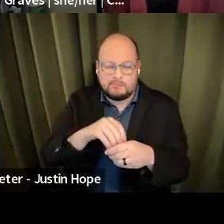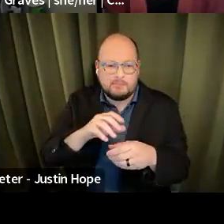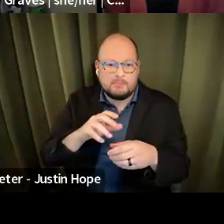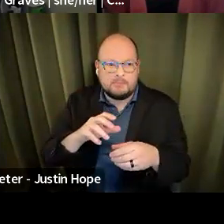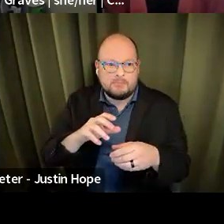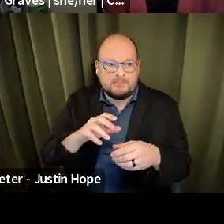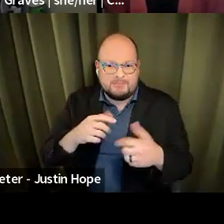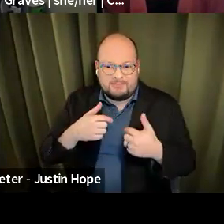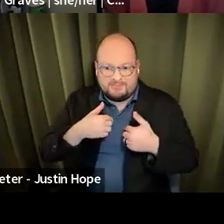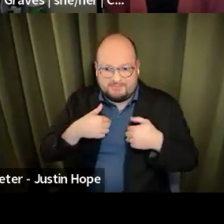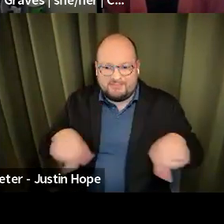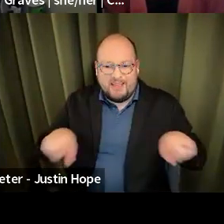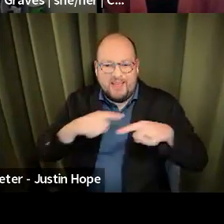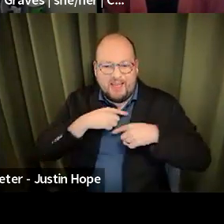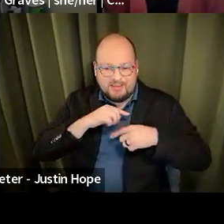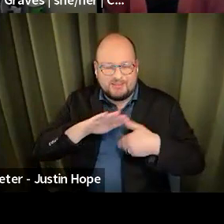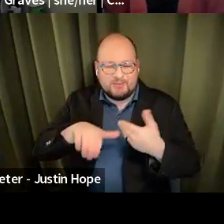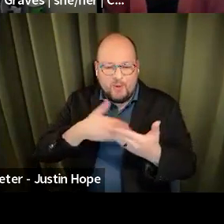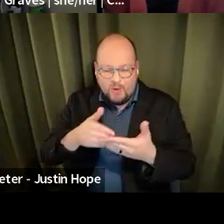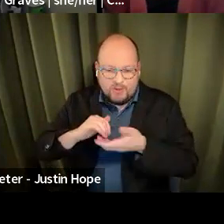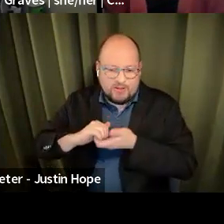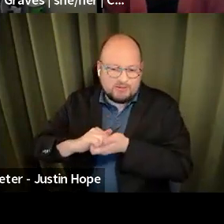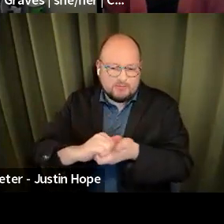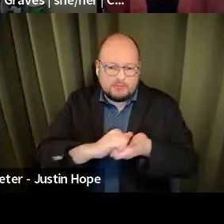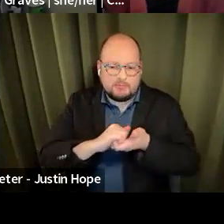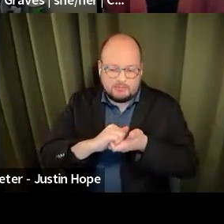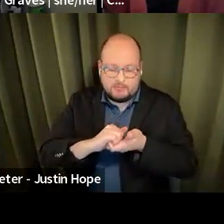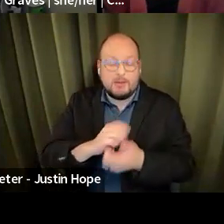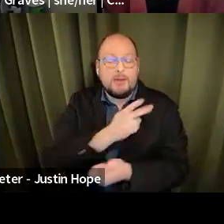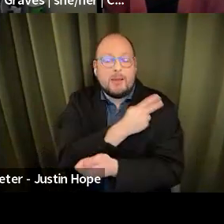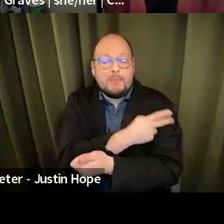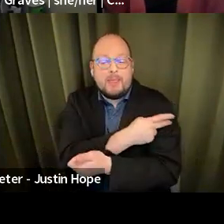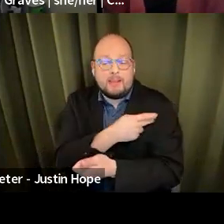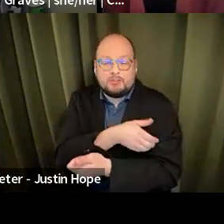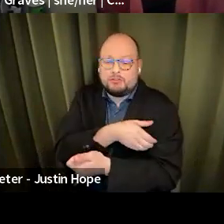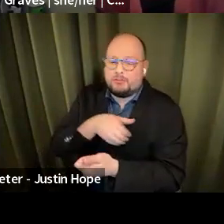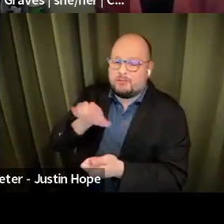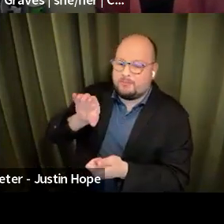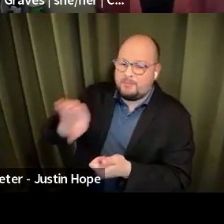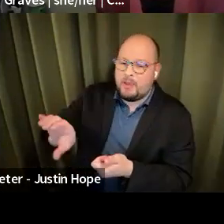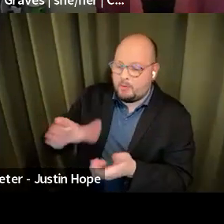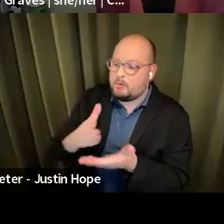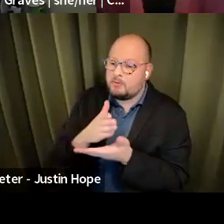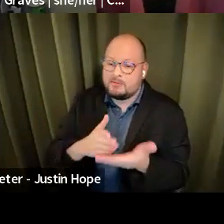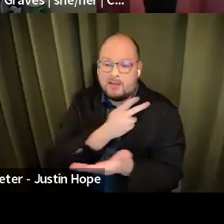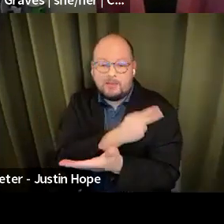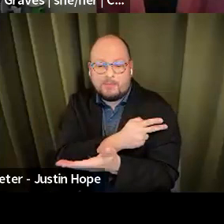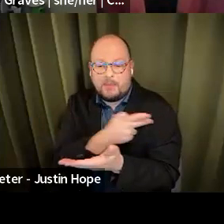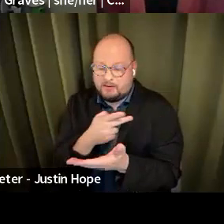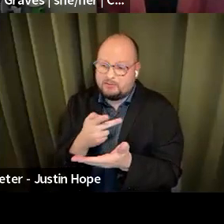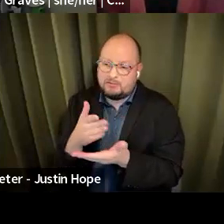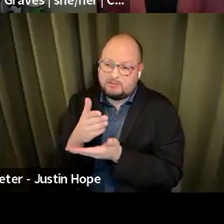together for the sake of them. Again, empowering the patient, especially our more vulnerable patients who may be much more